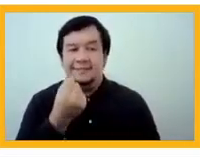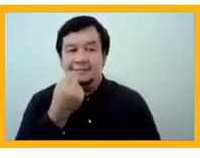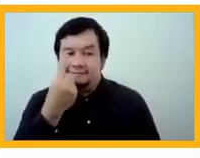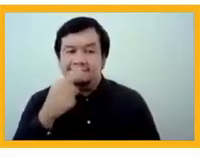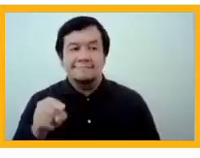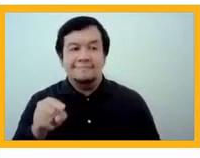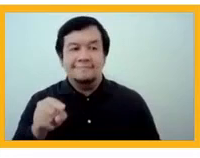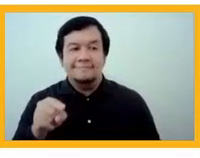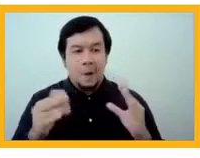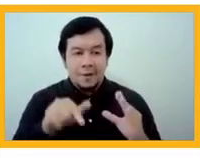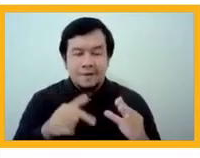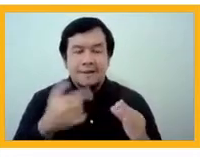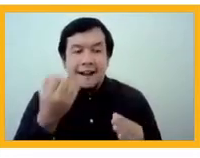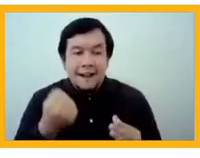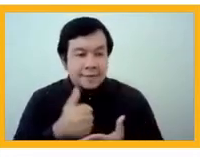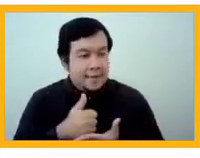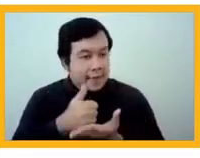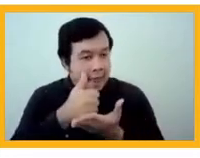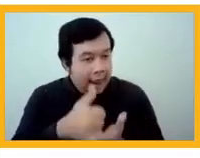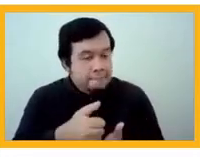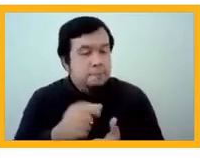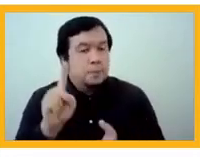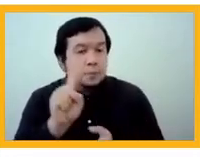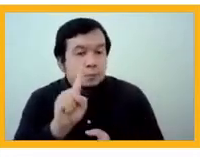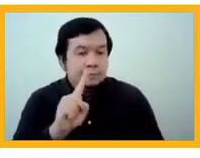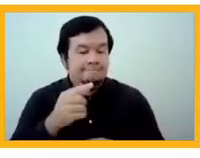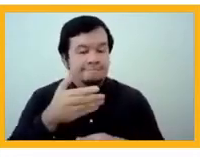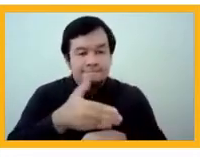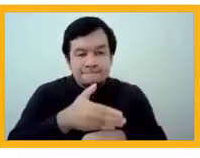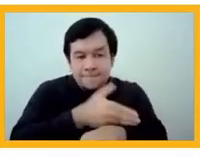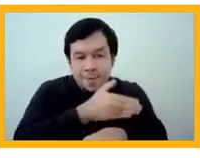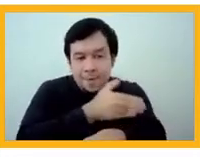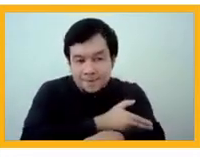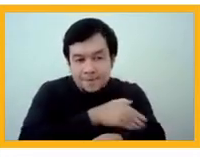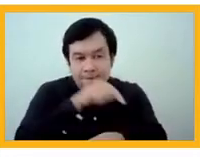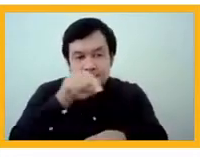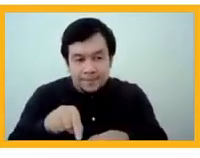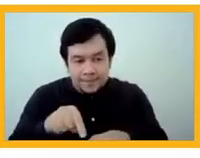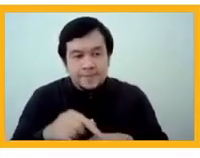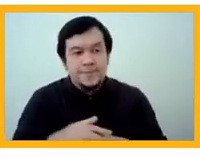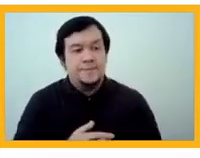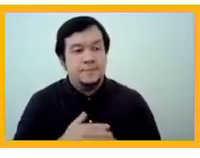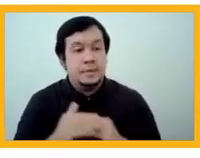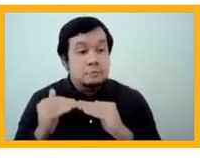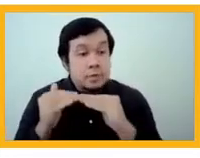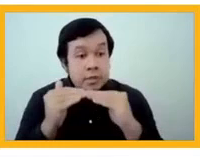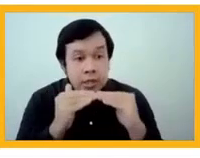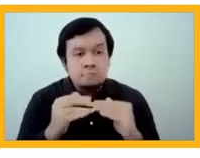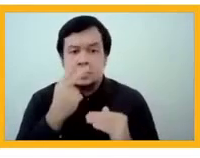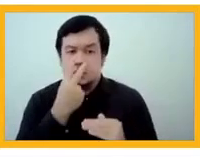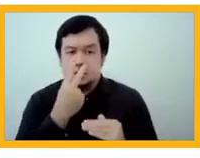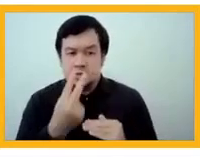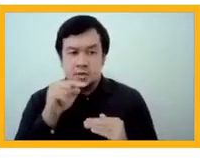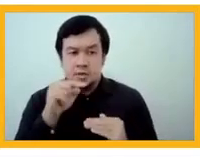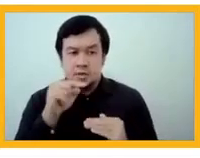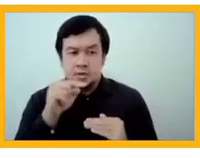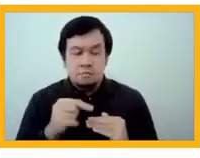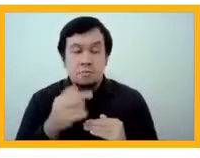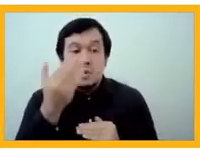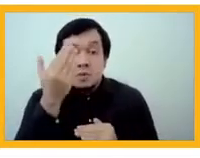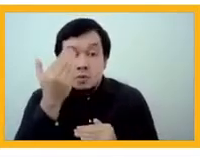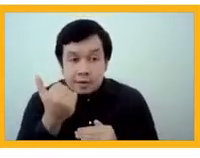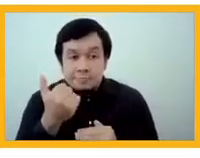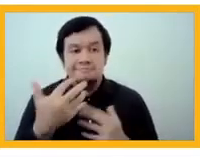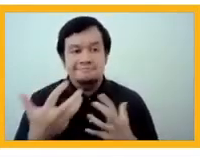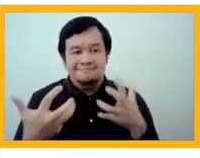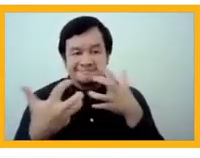improve equity because the relative impact is the greatest for the weakest kids in the classroom, okay? And this is in the picture I